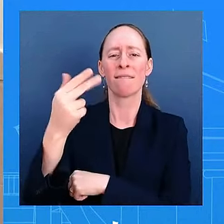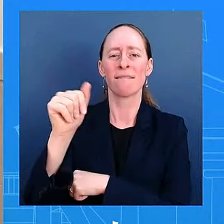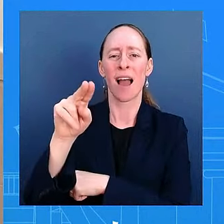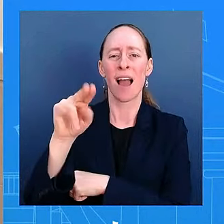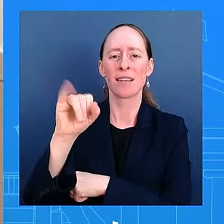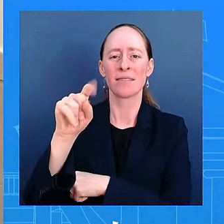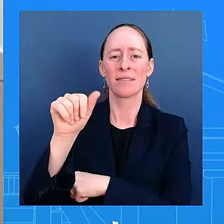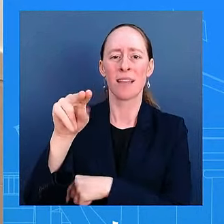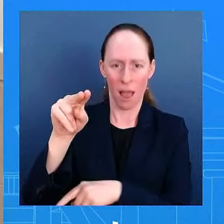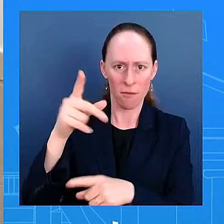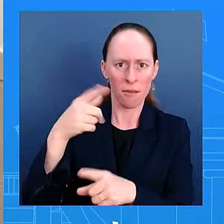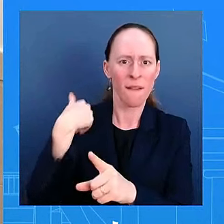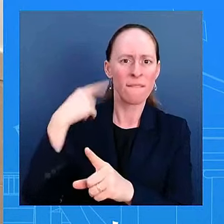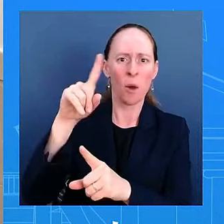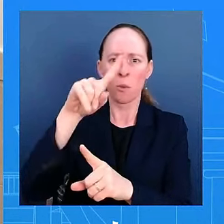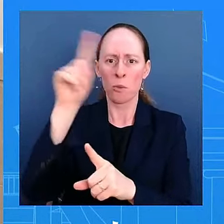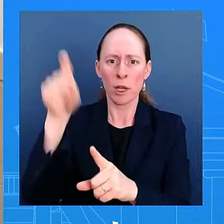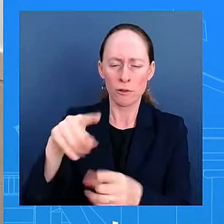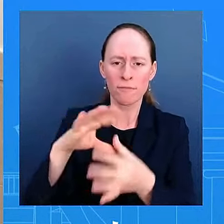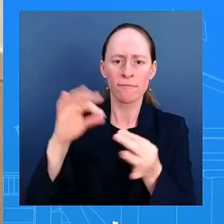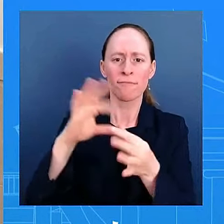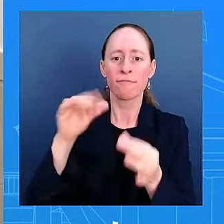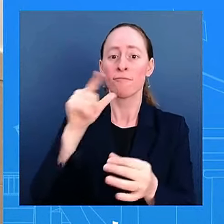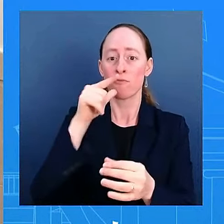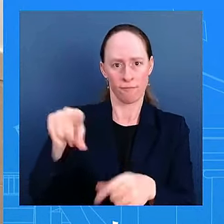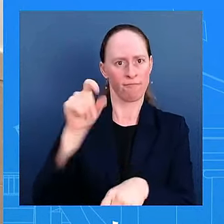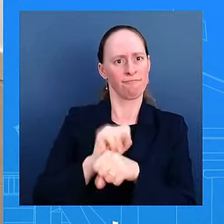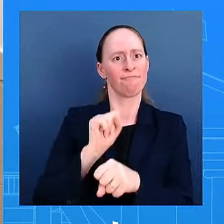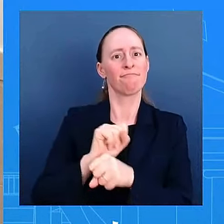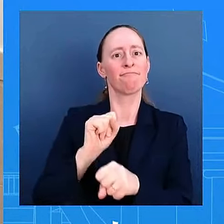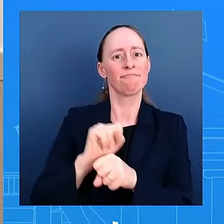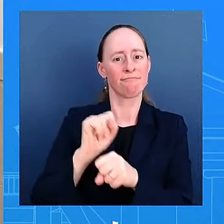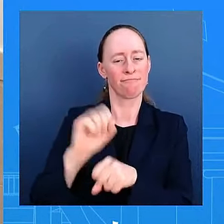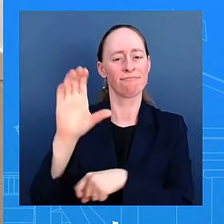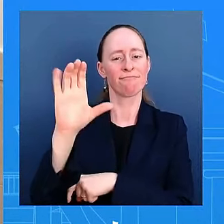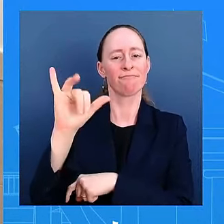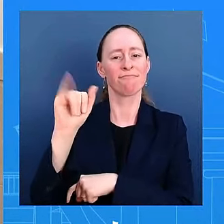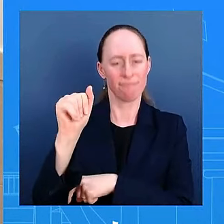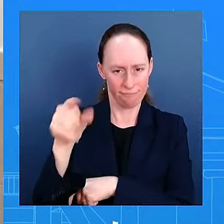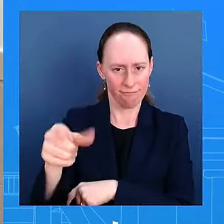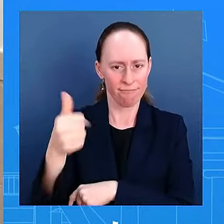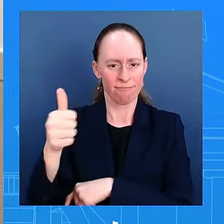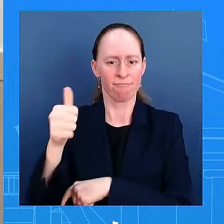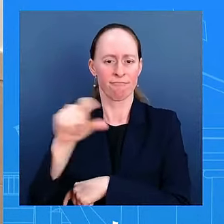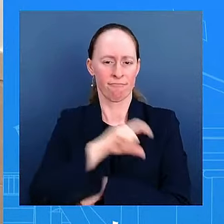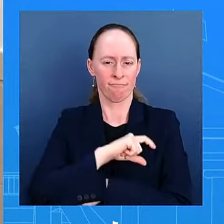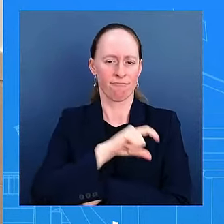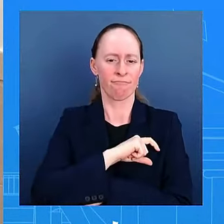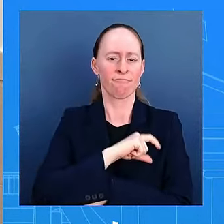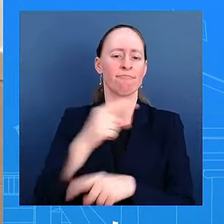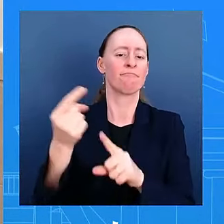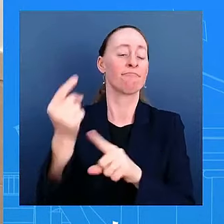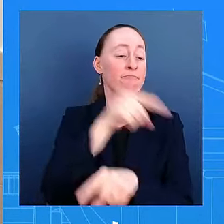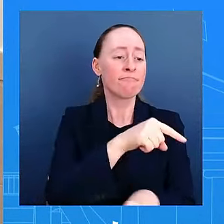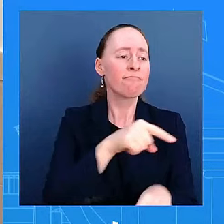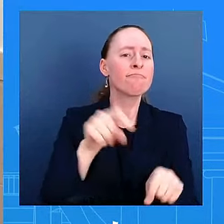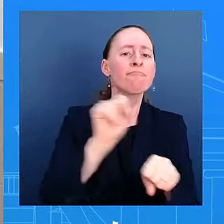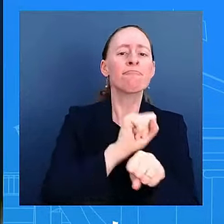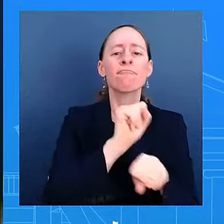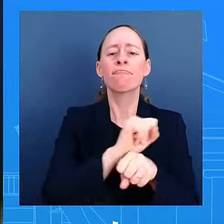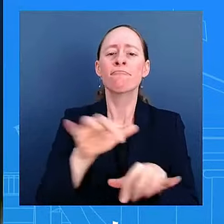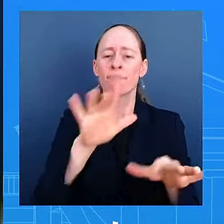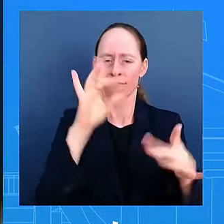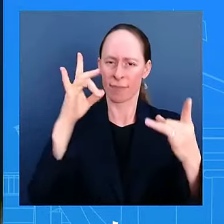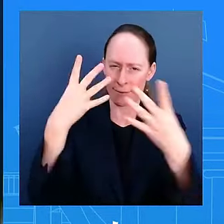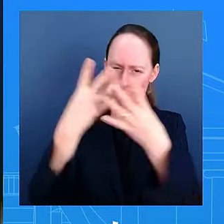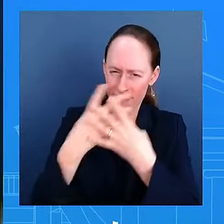CIA before he came to the U.S. and that he passed two rounds of vetting. Does the administration believe there was adequate vetting? So what I can say